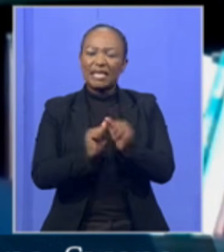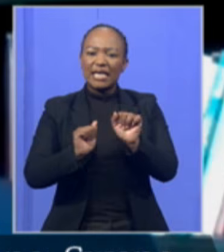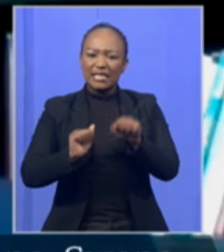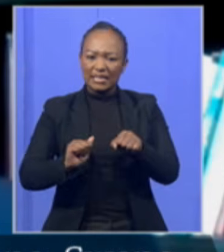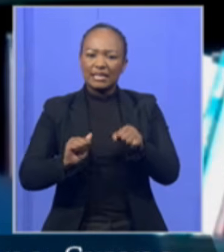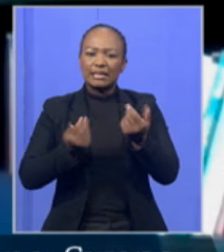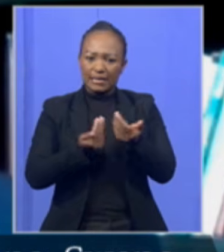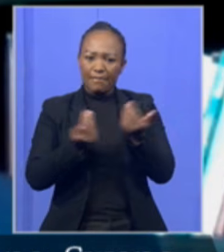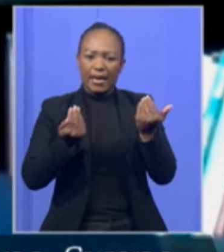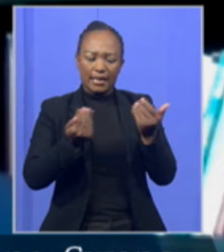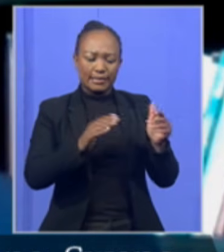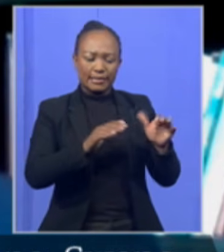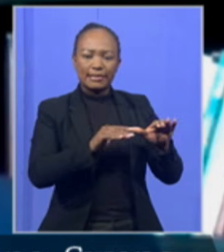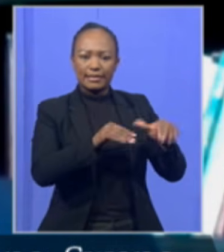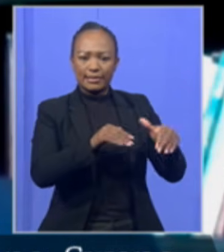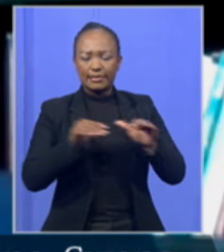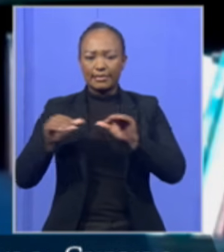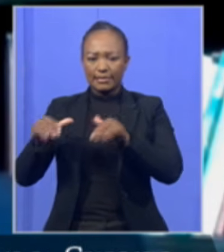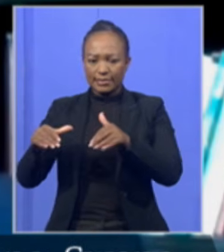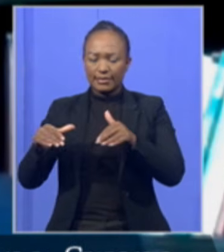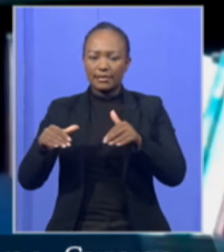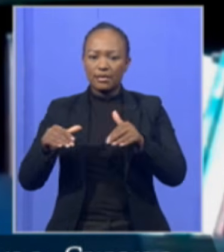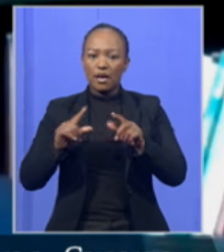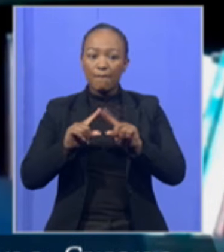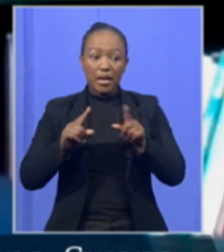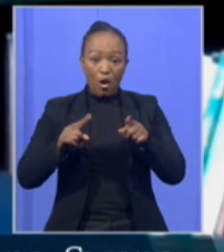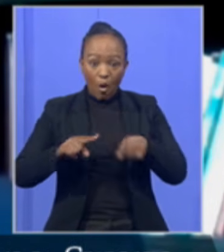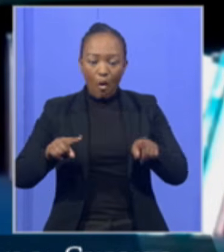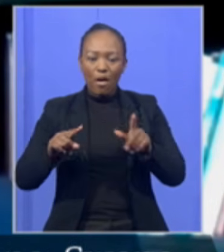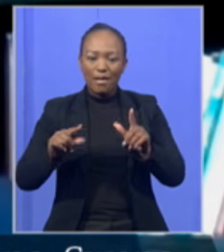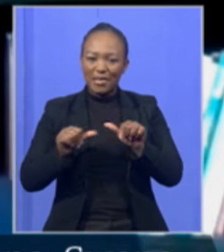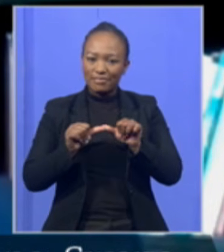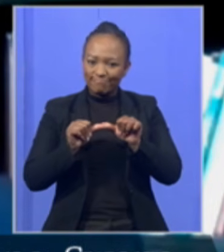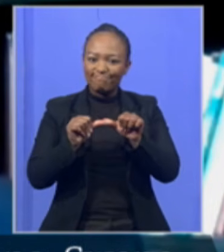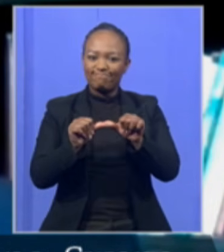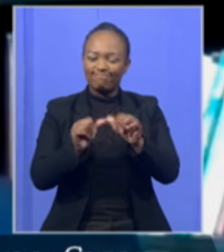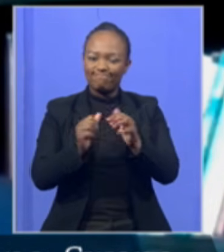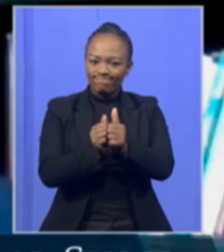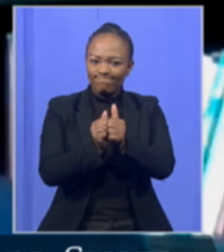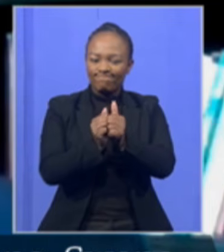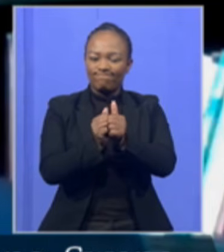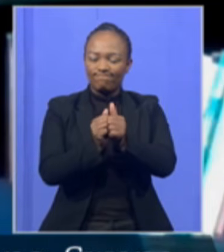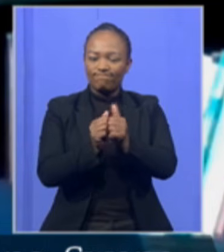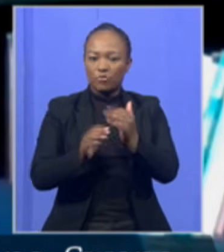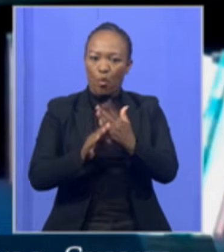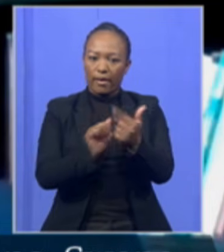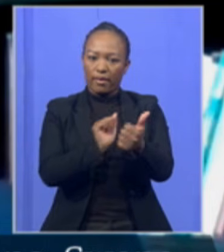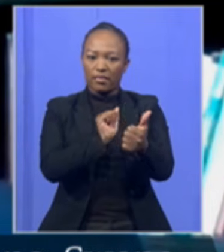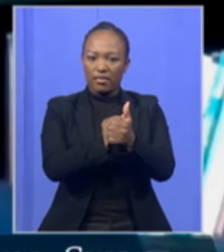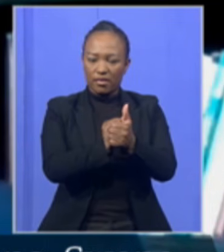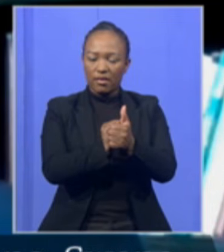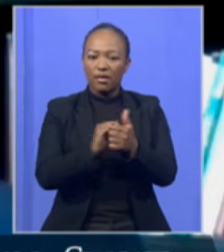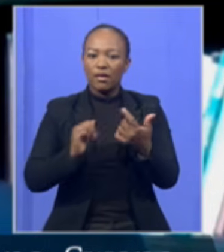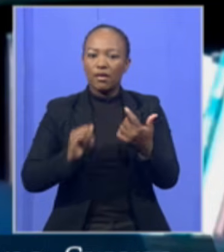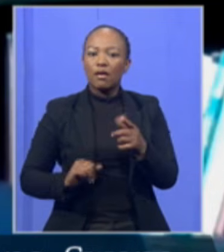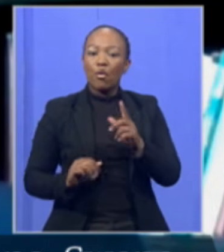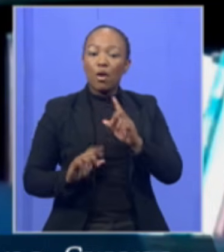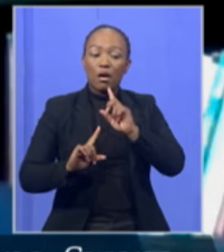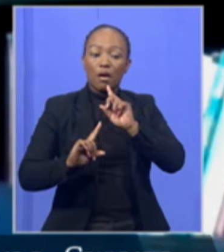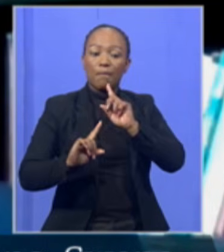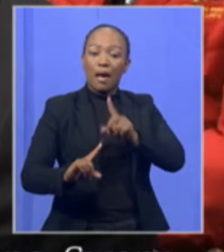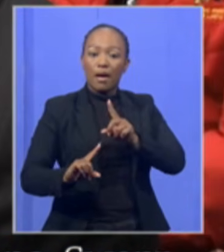parts. What pulls them together and holds them together are the instructions, the line of march that they